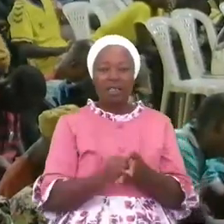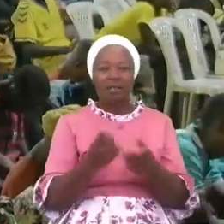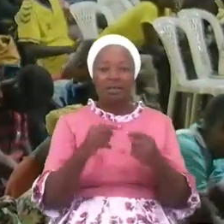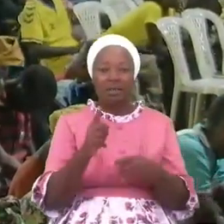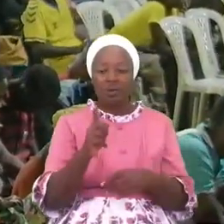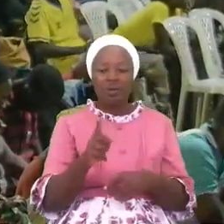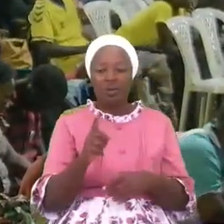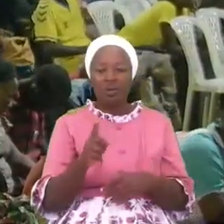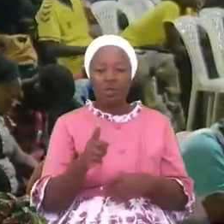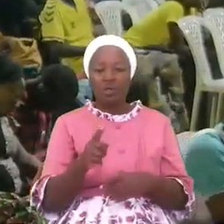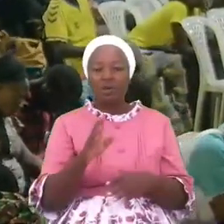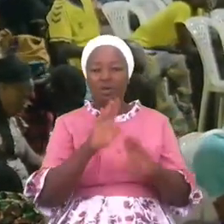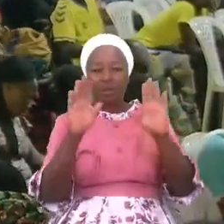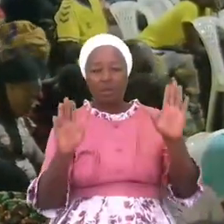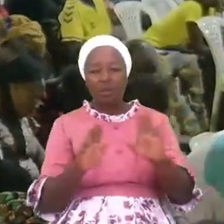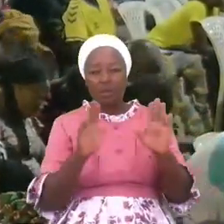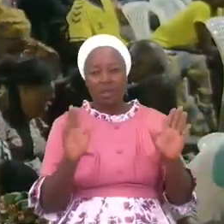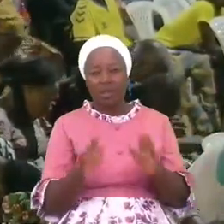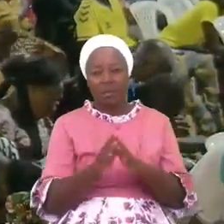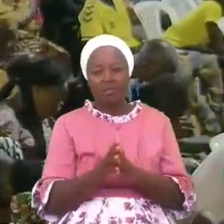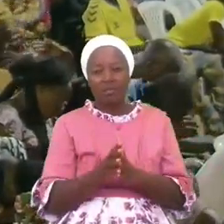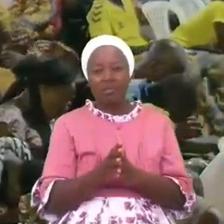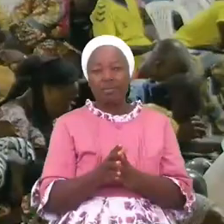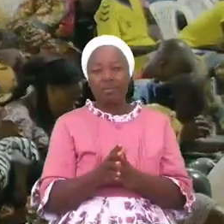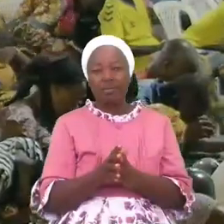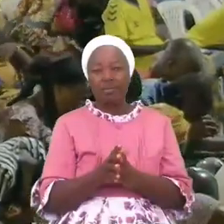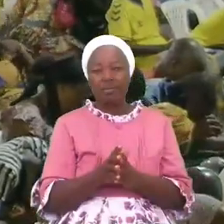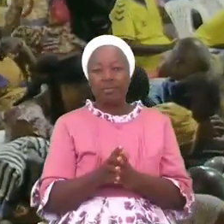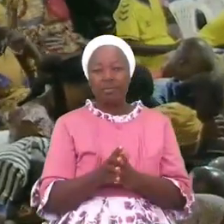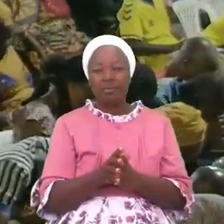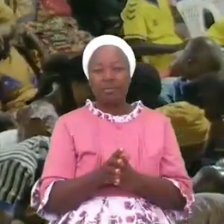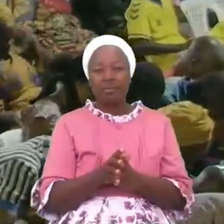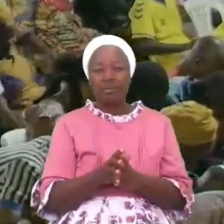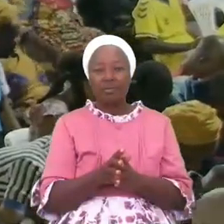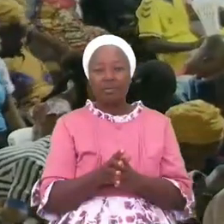Ezene. Time, 3 p.m.